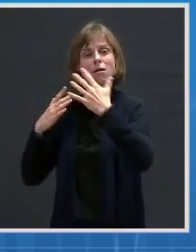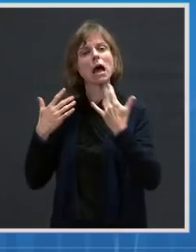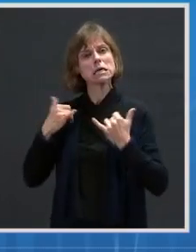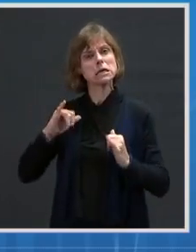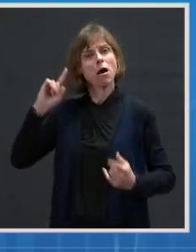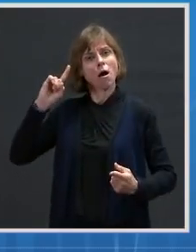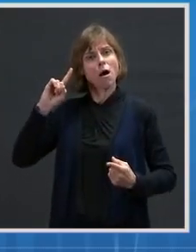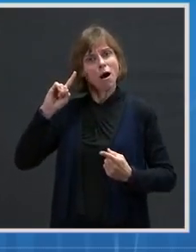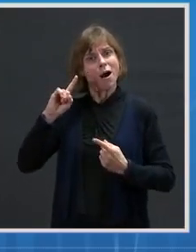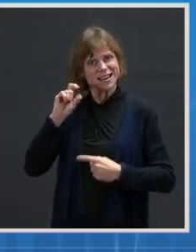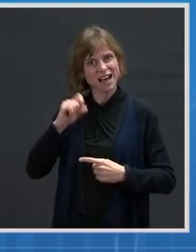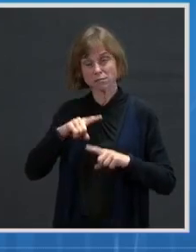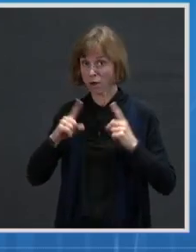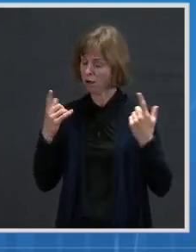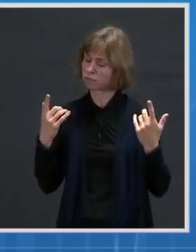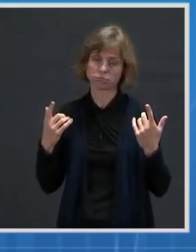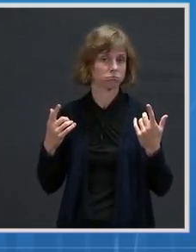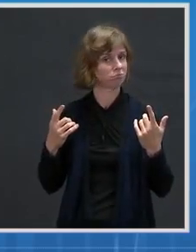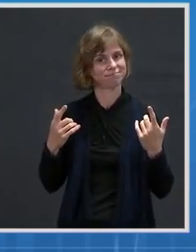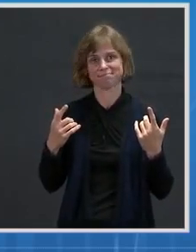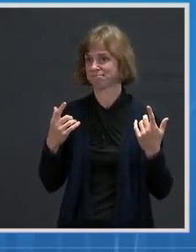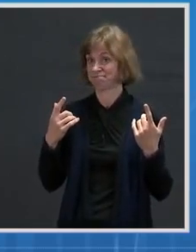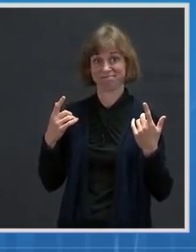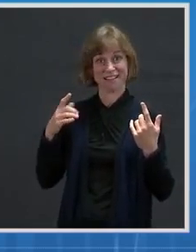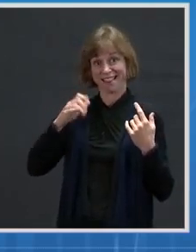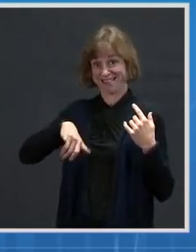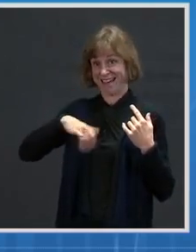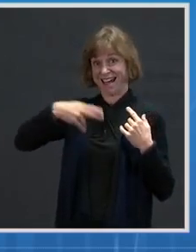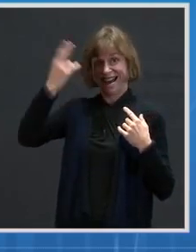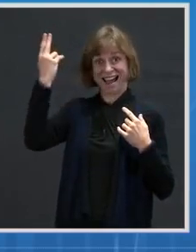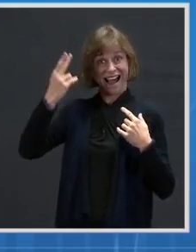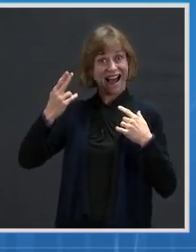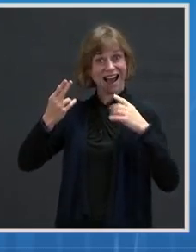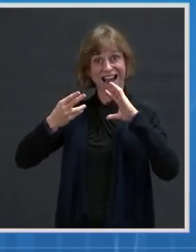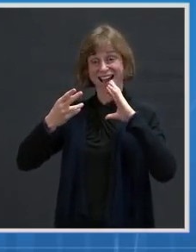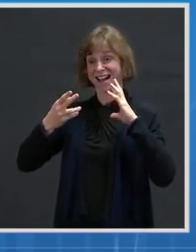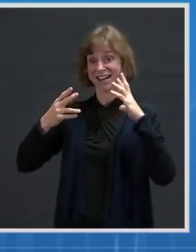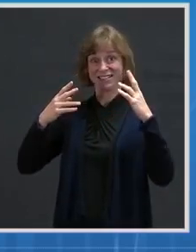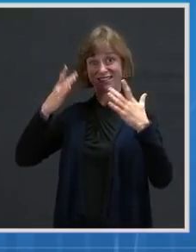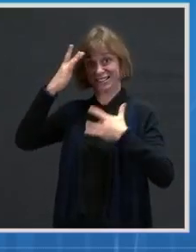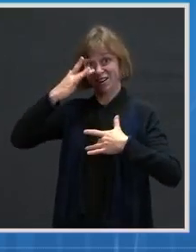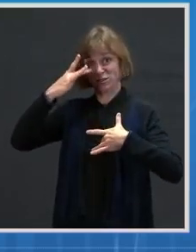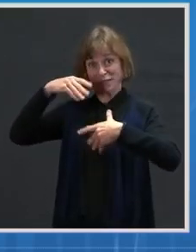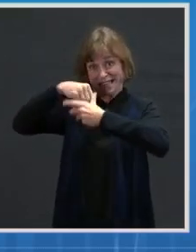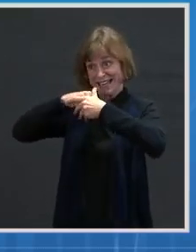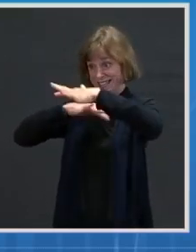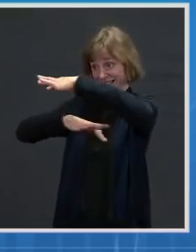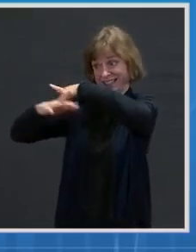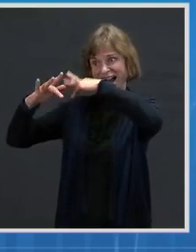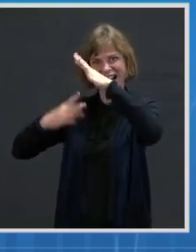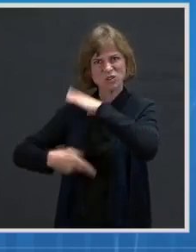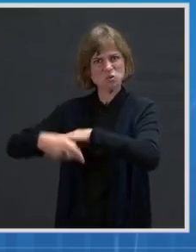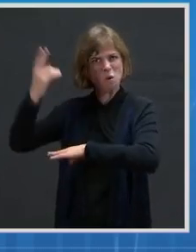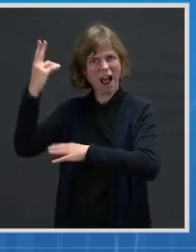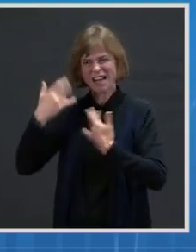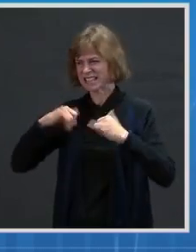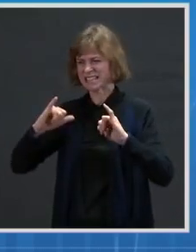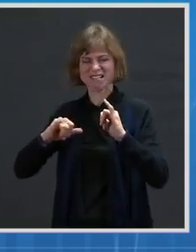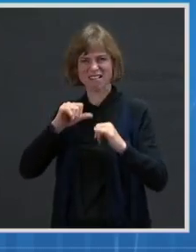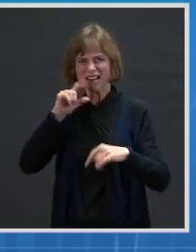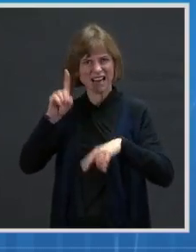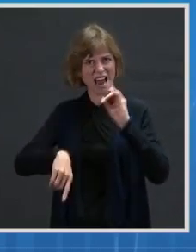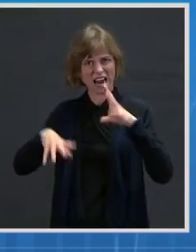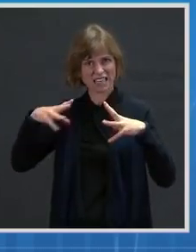you, we are still at an unacceptably high baseline level, with the 7-day average